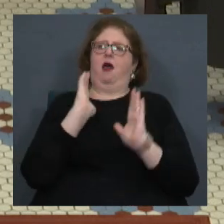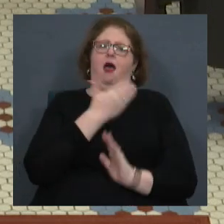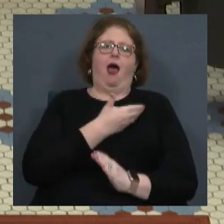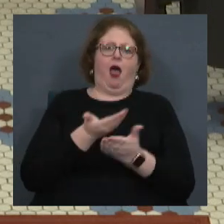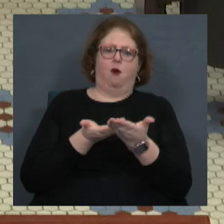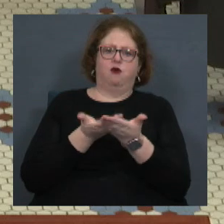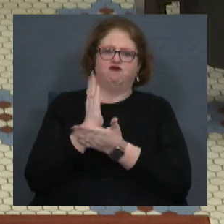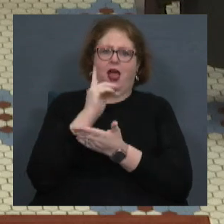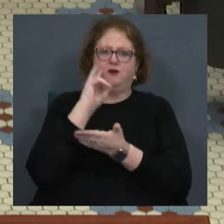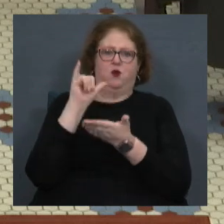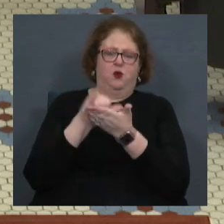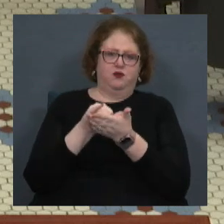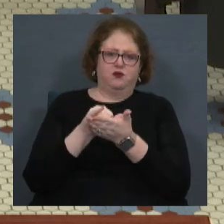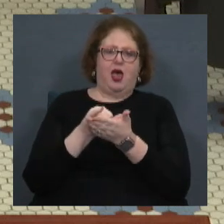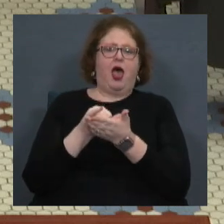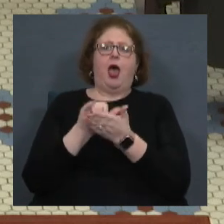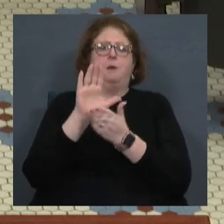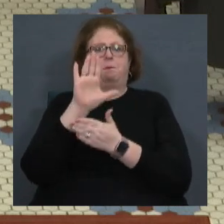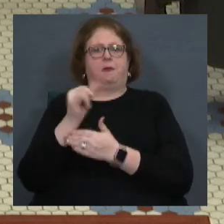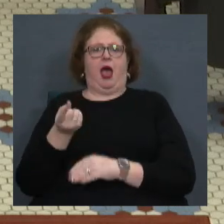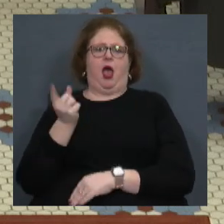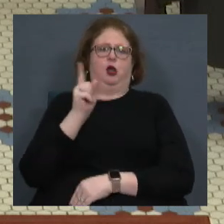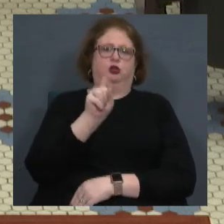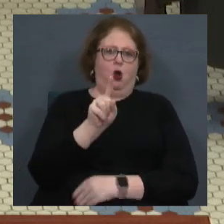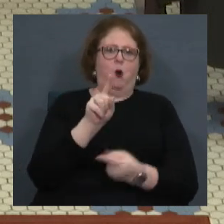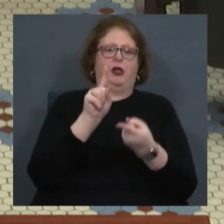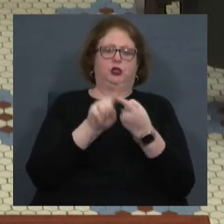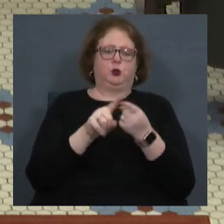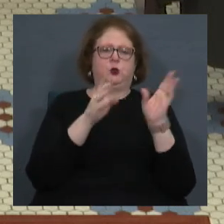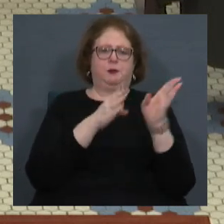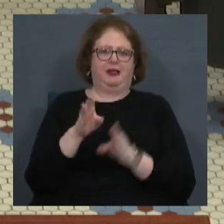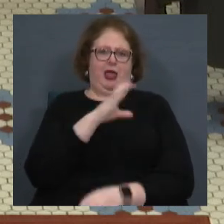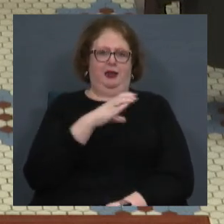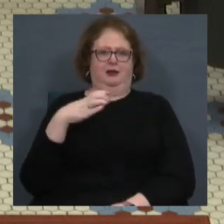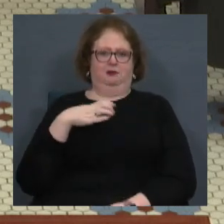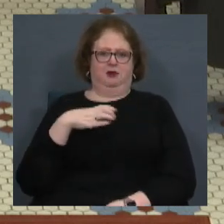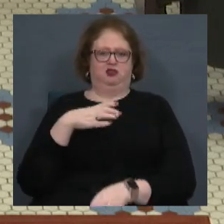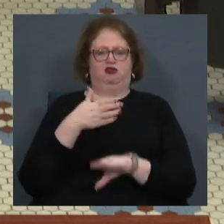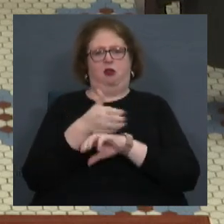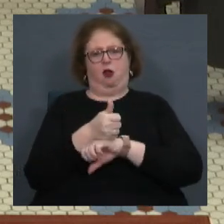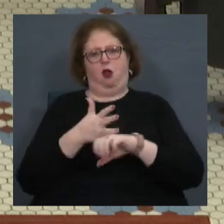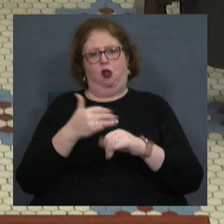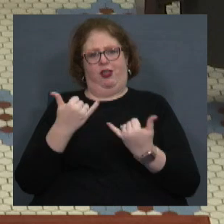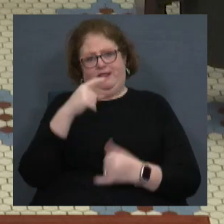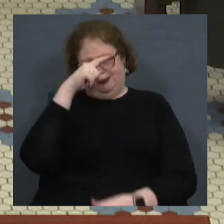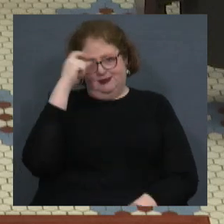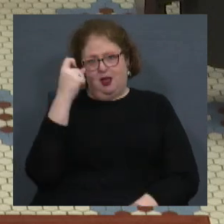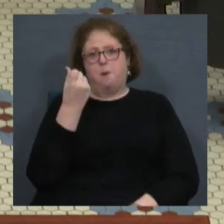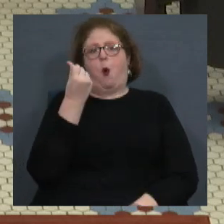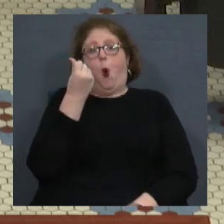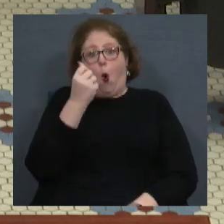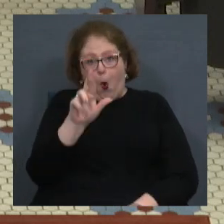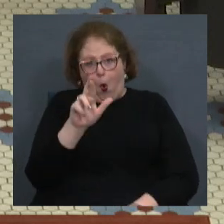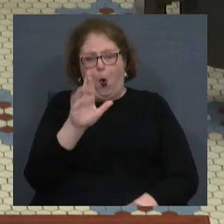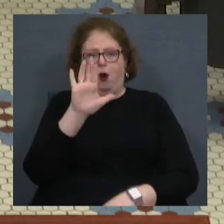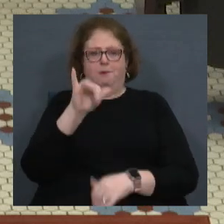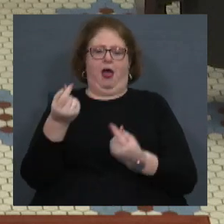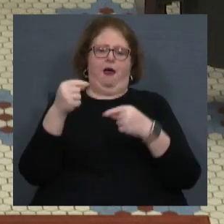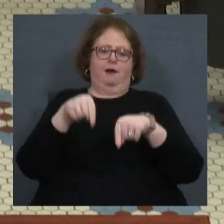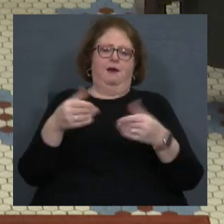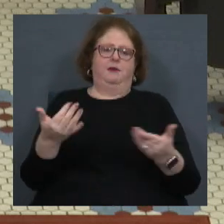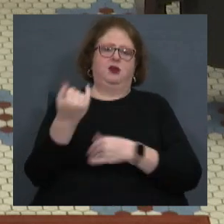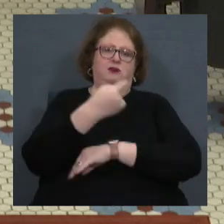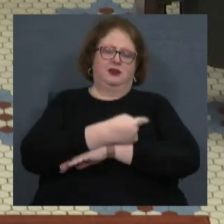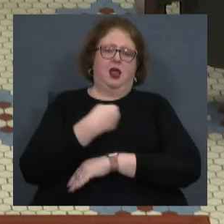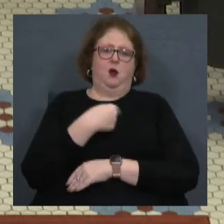at the Planning Commission earlier this summer or appearing here today. We're simply following this process in good